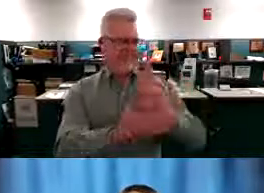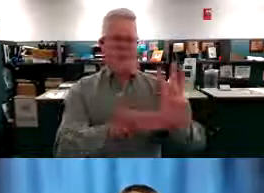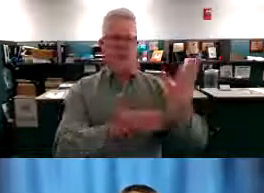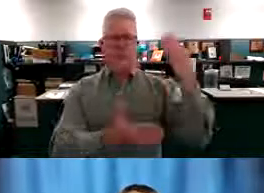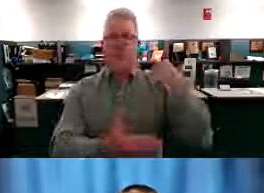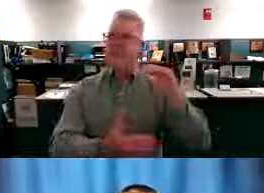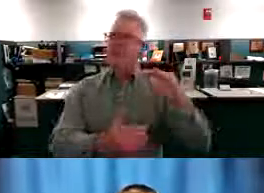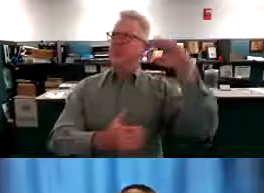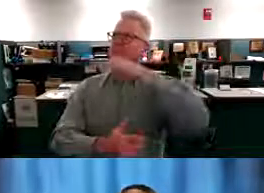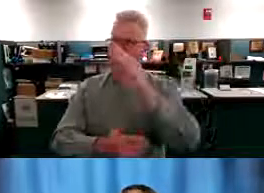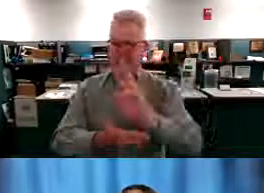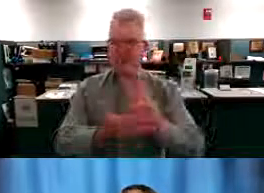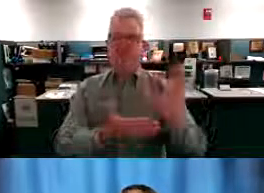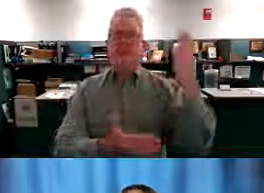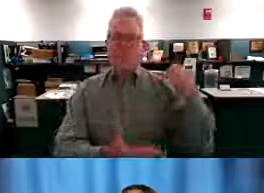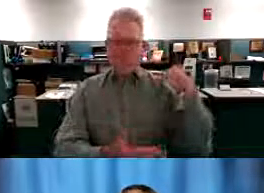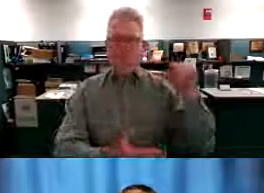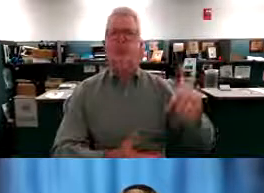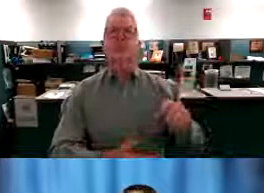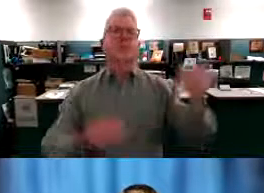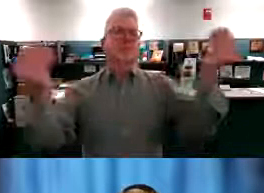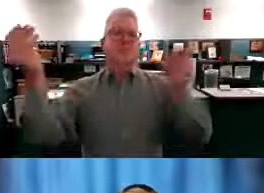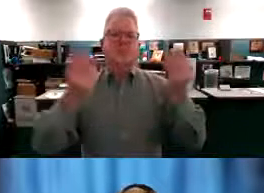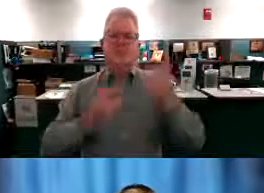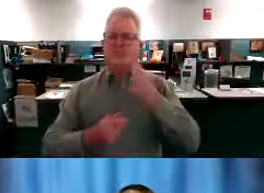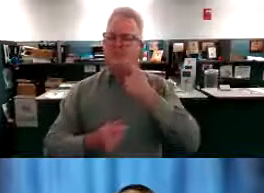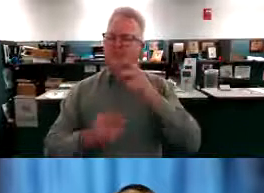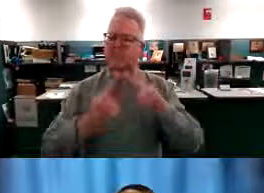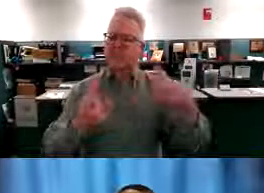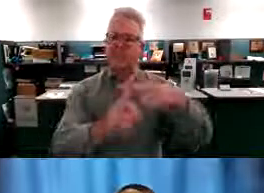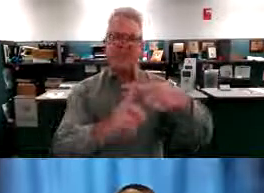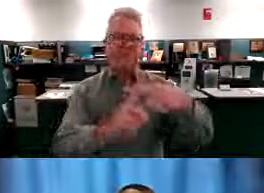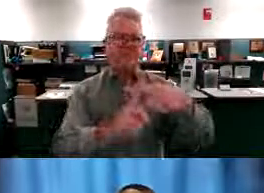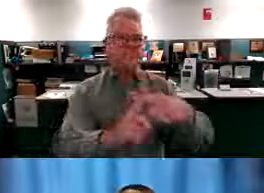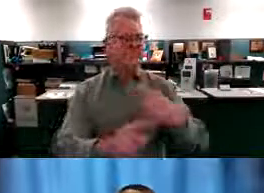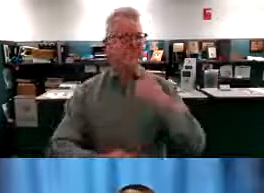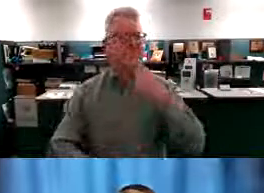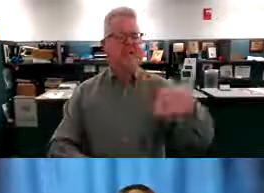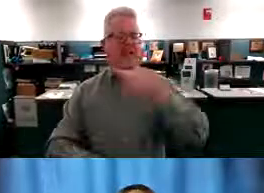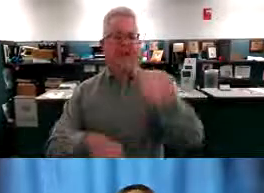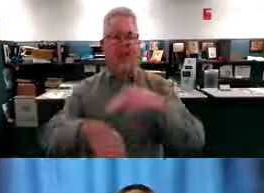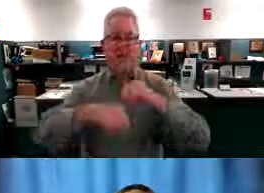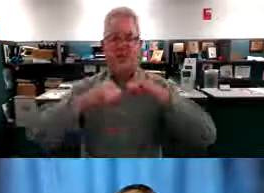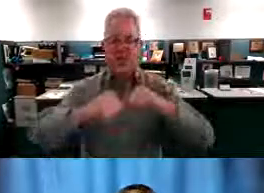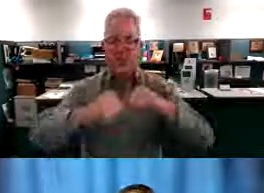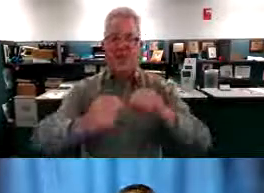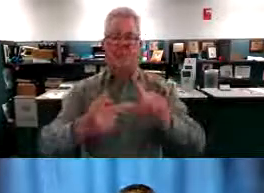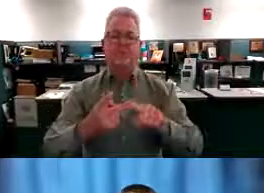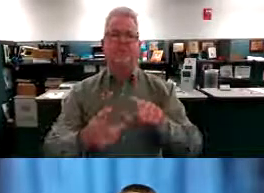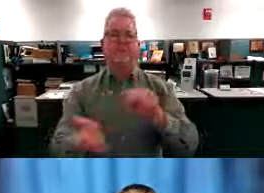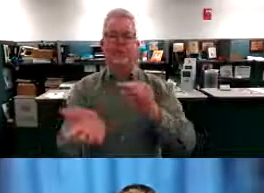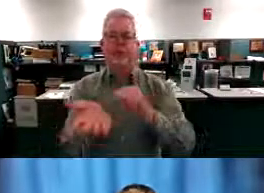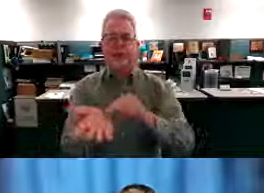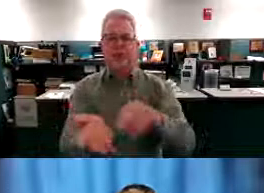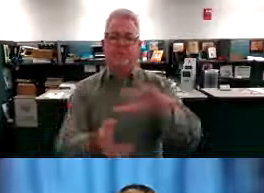phase 1. I think it started about six weeks ago. So and a lot of that was very positive